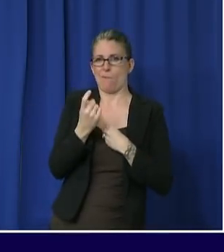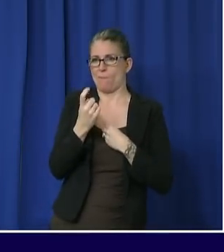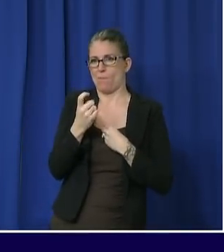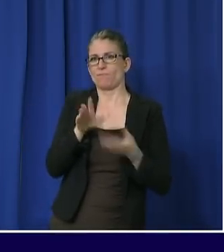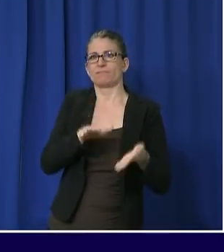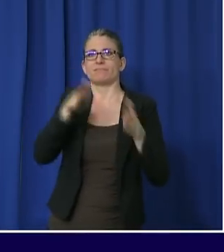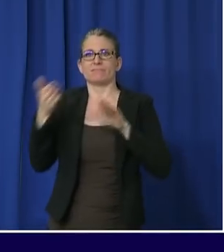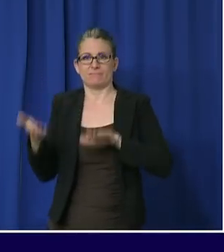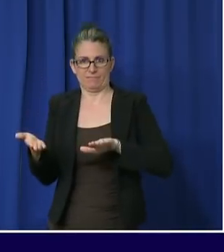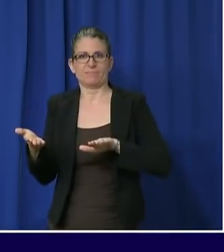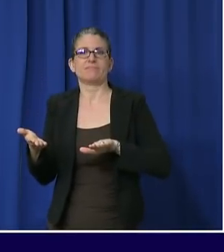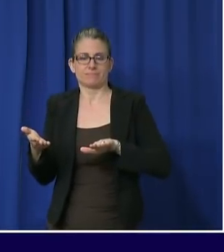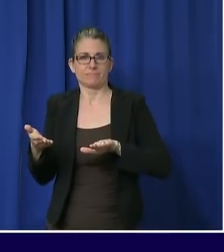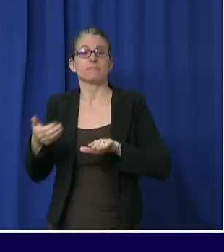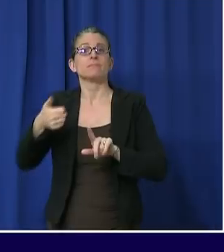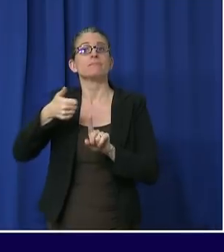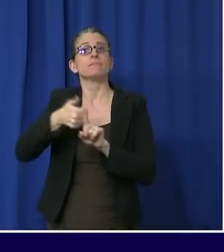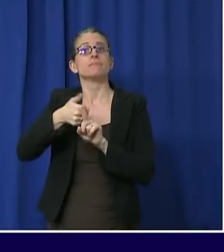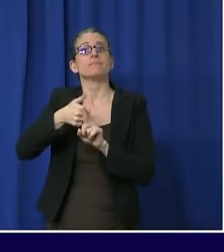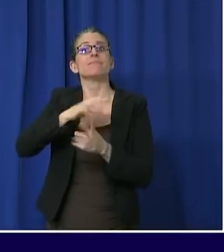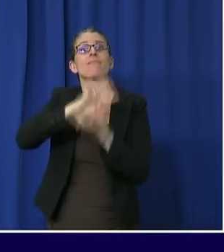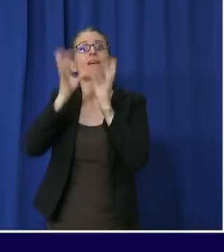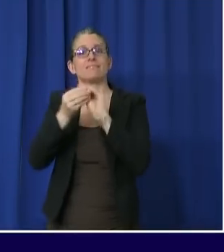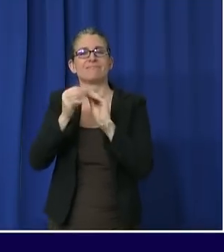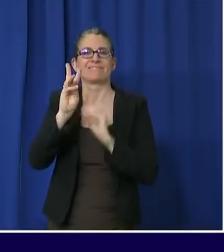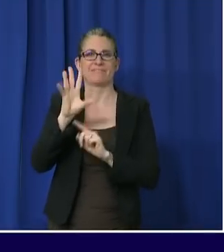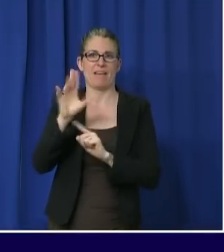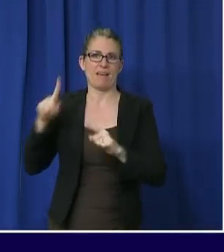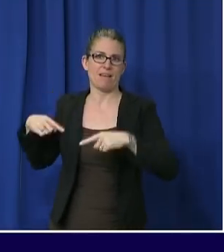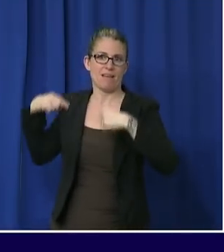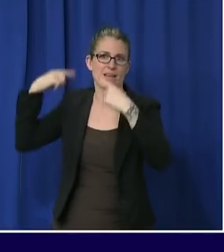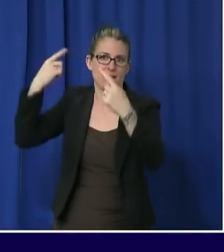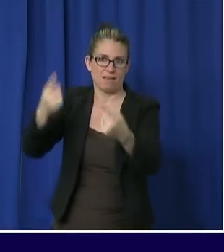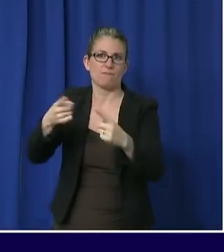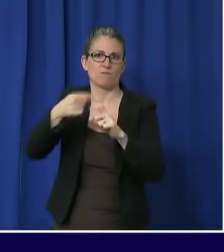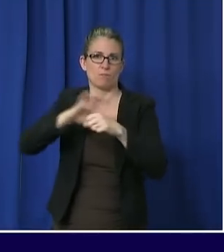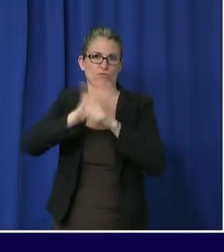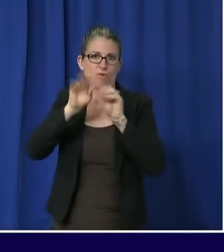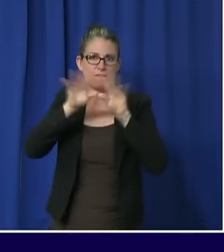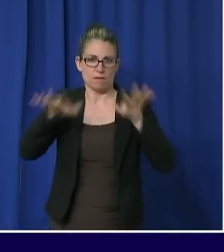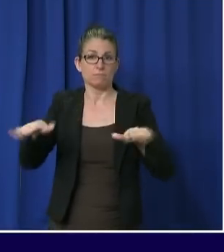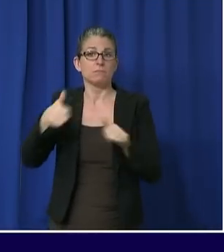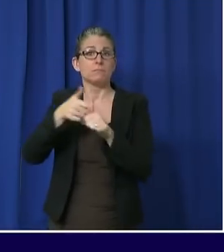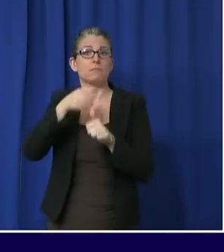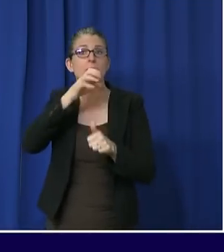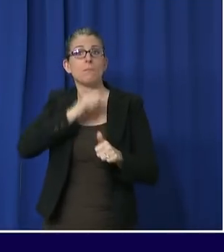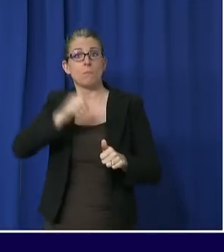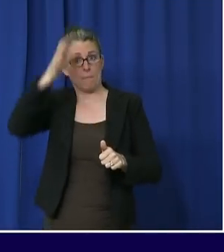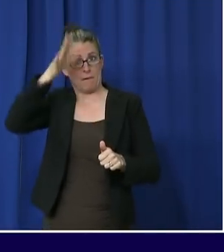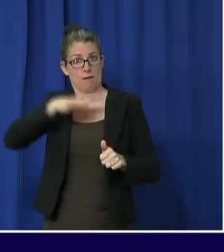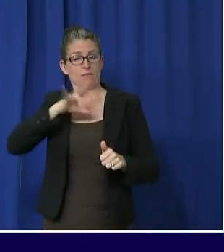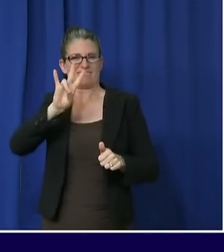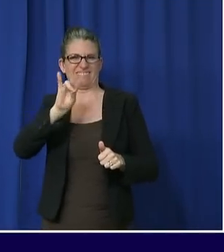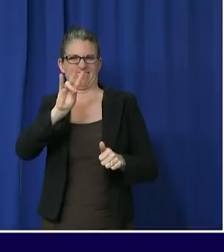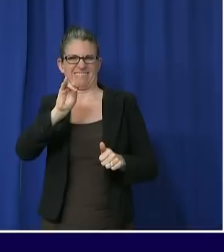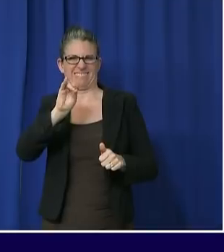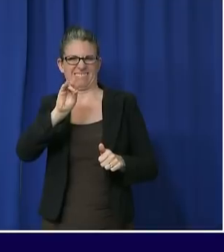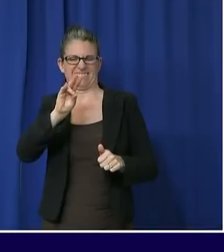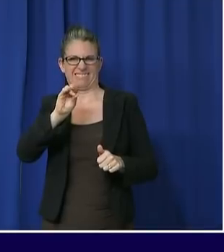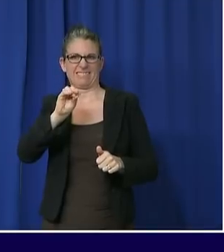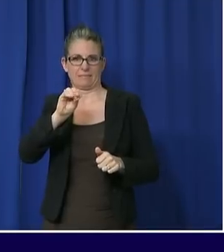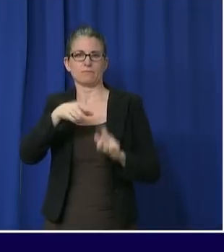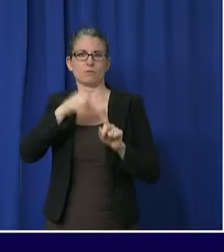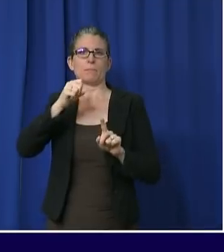with coronavirus. This gentleman was a man in his 70s from Cumberland County. He leaves